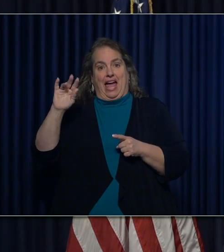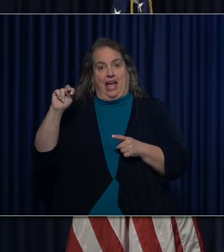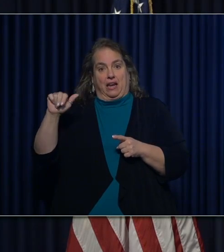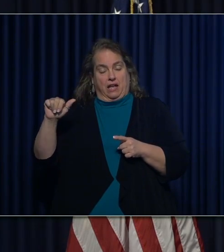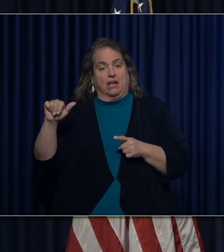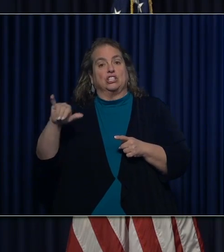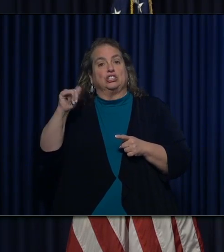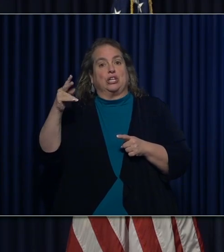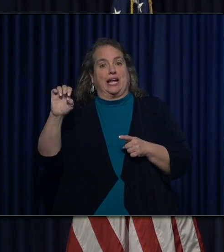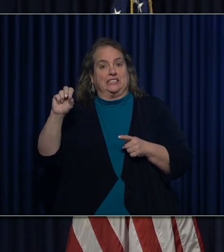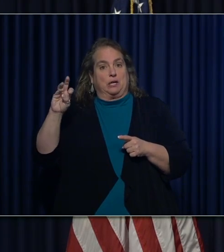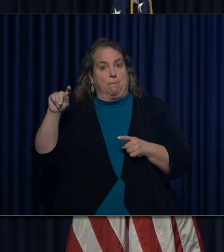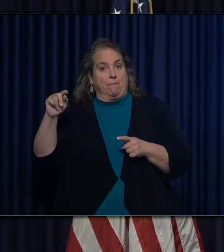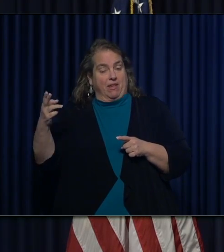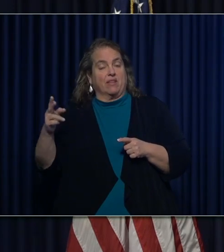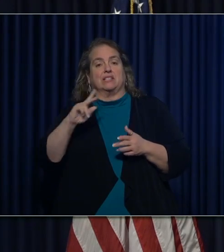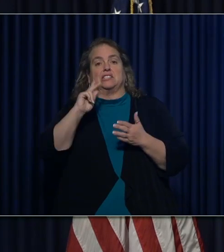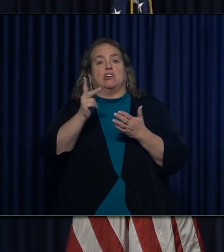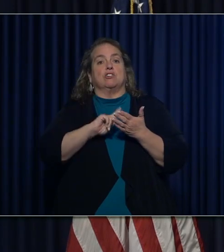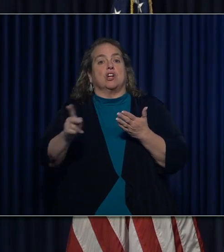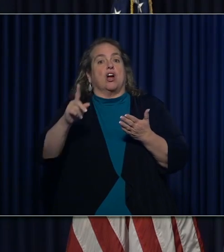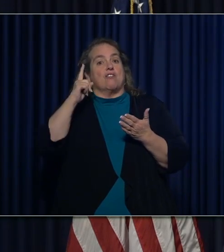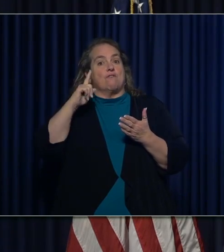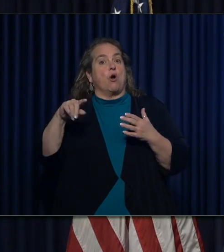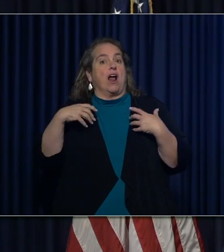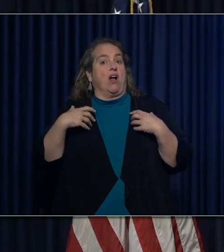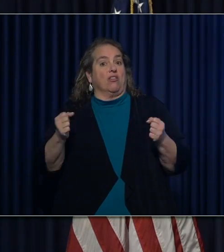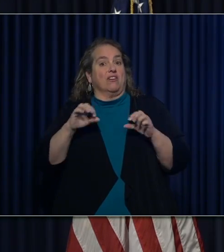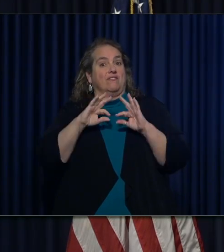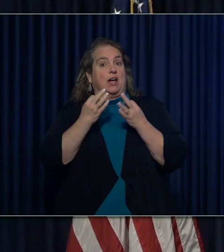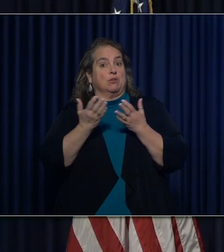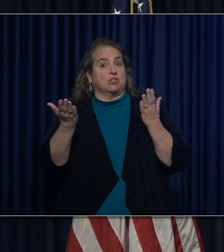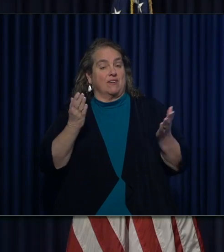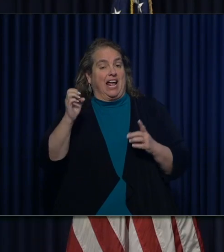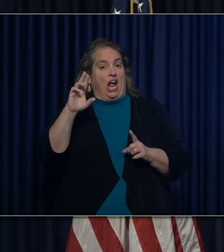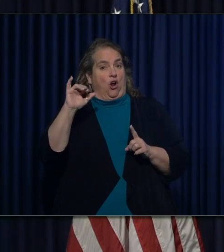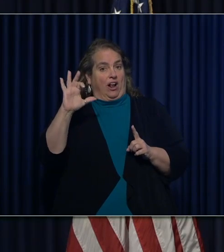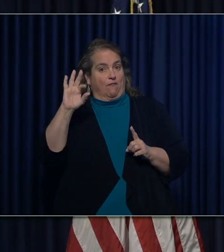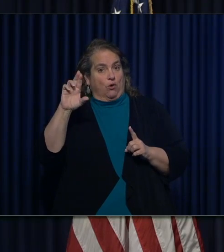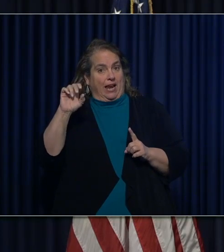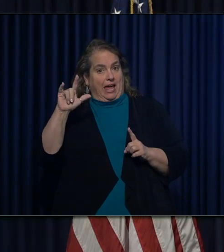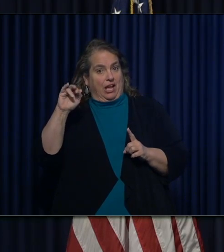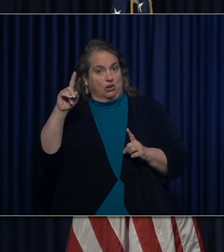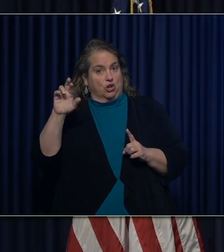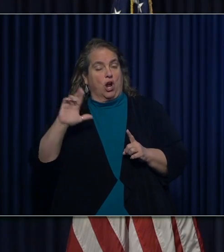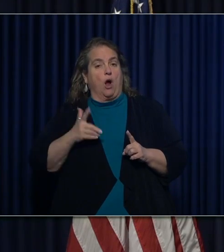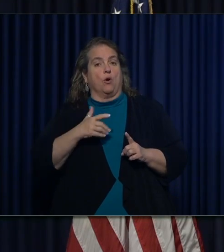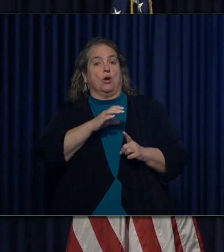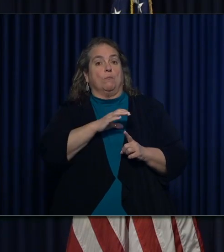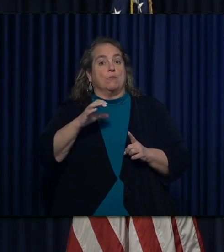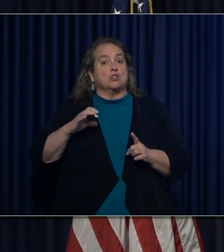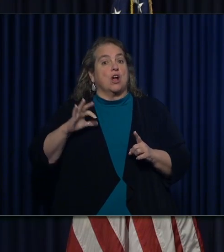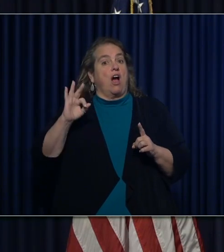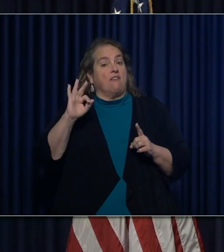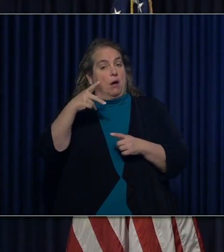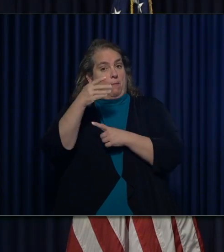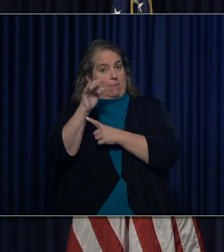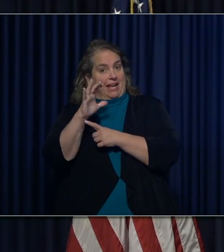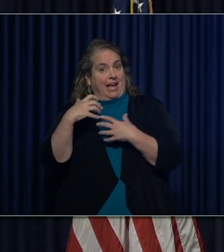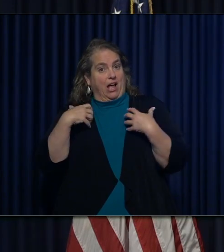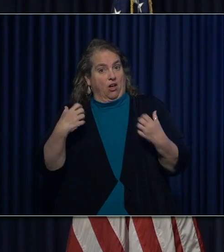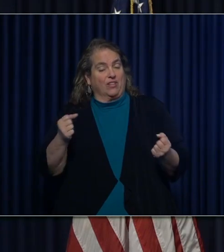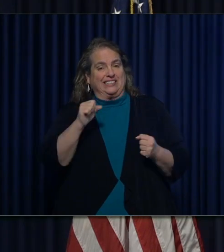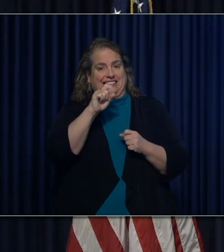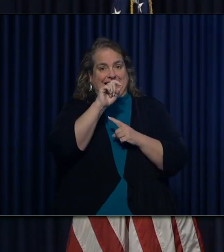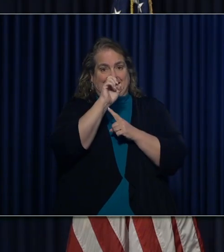Secretary of the Cabinet for Health and Family Services Eric Freelander, our Commissioner of Public Health Dr. Stephen Stack,